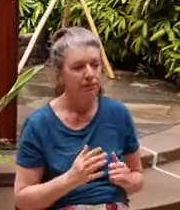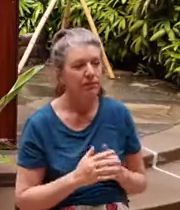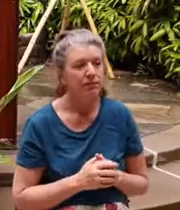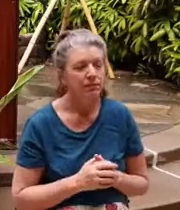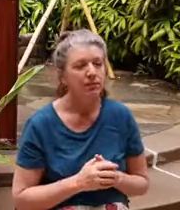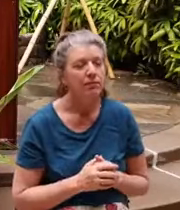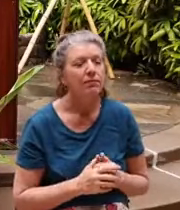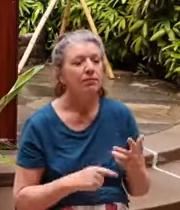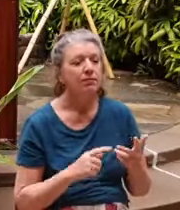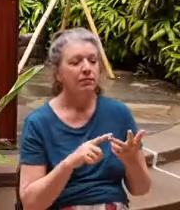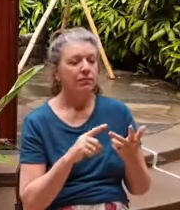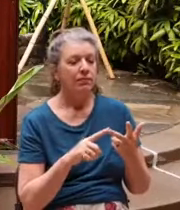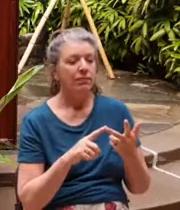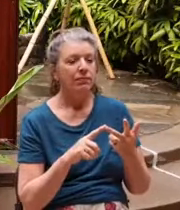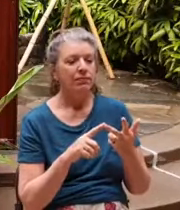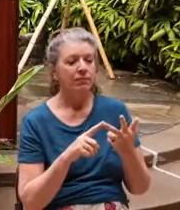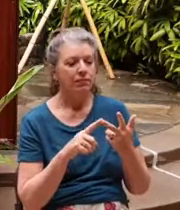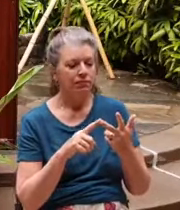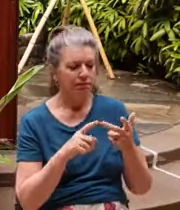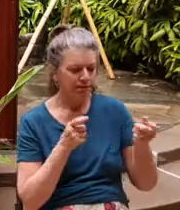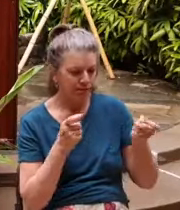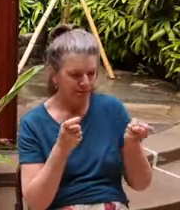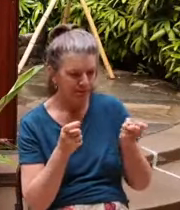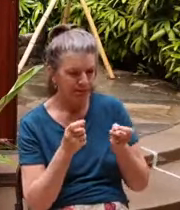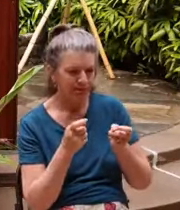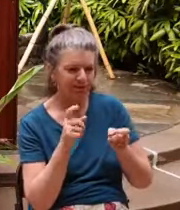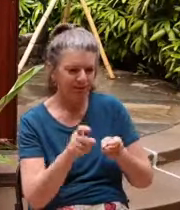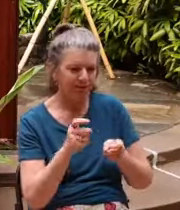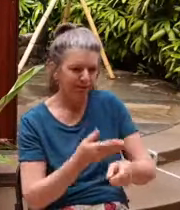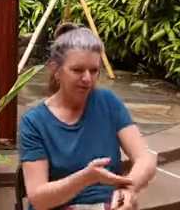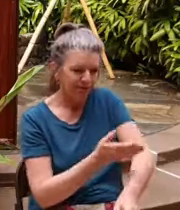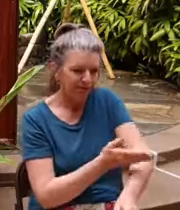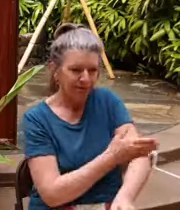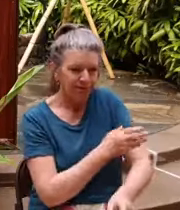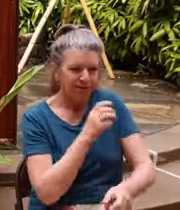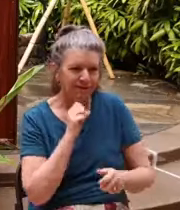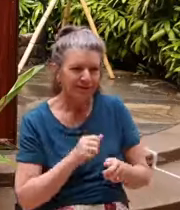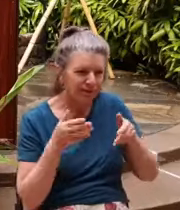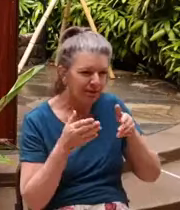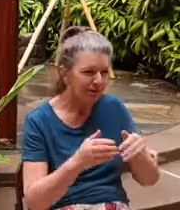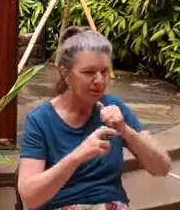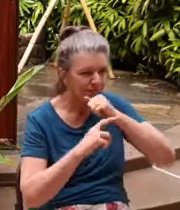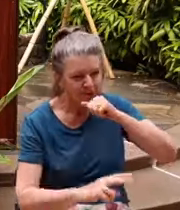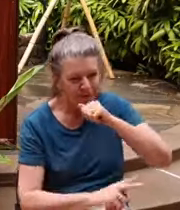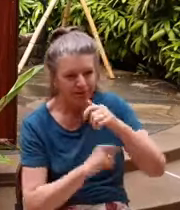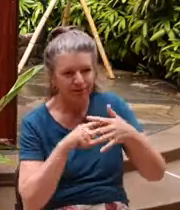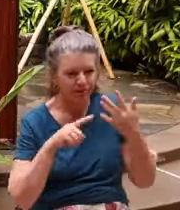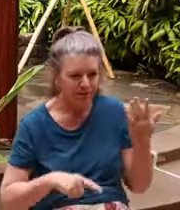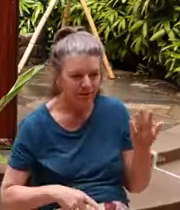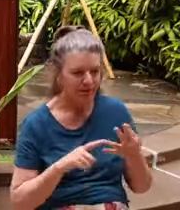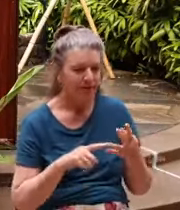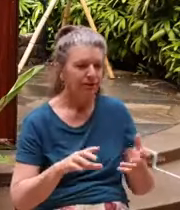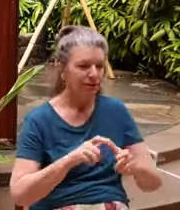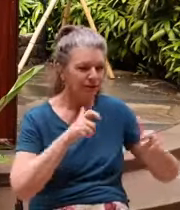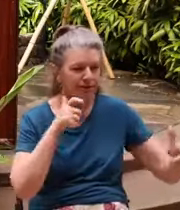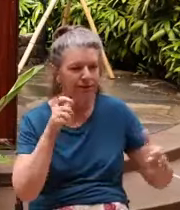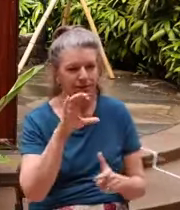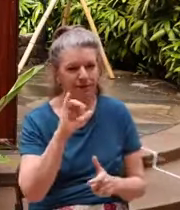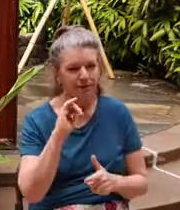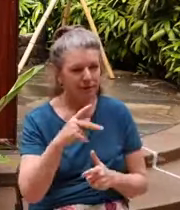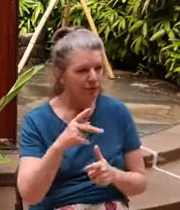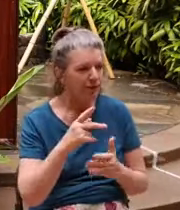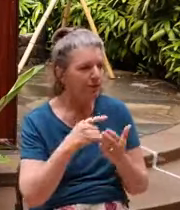And we are tackling necessary upgrades to our aging infrastructure. Large CIP projects that